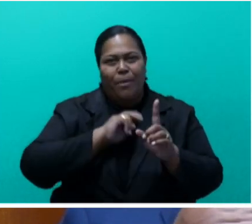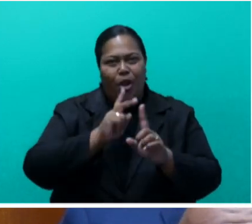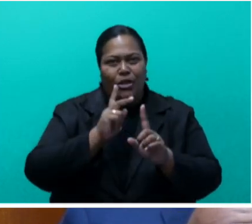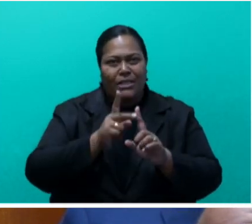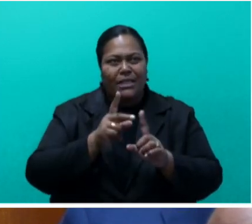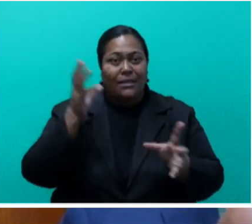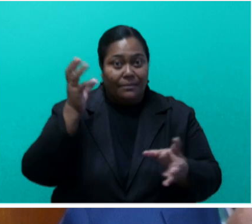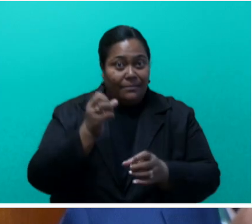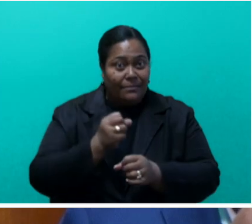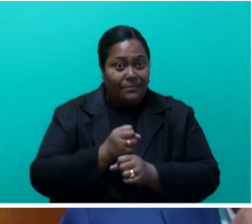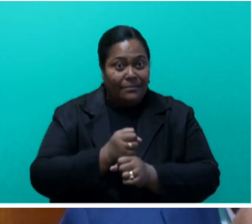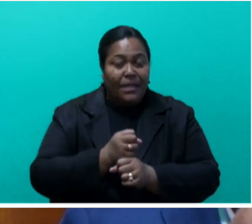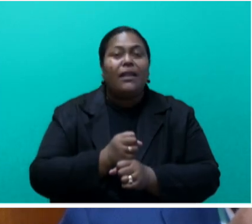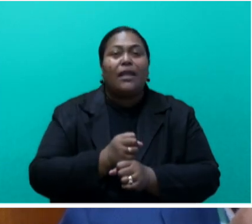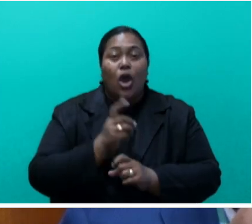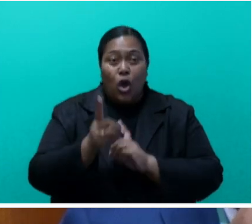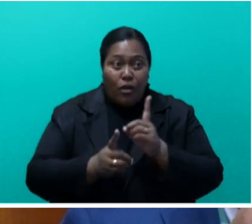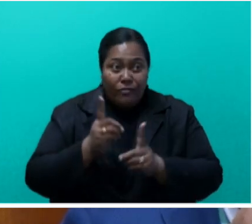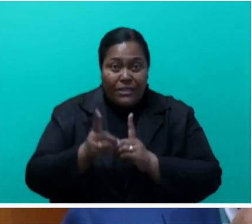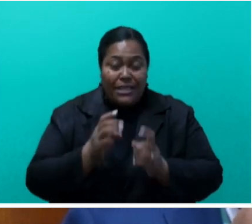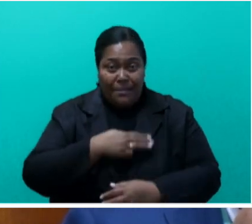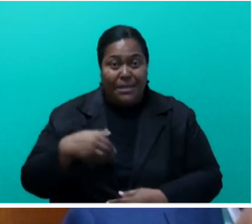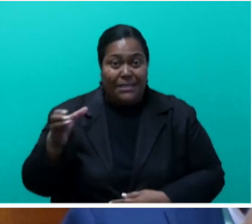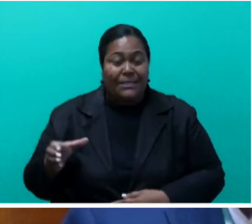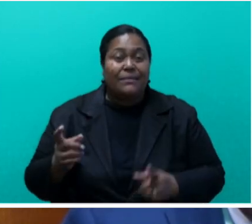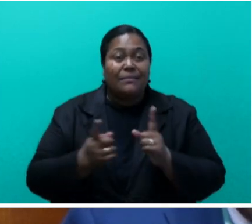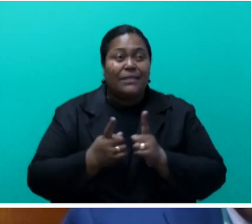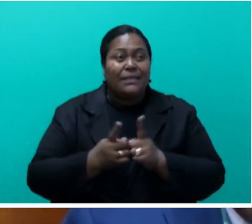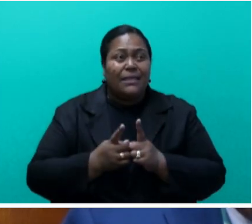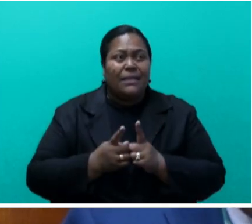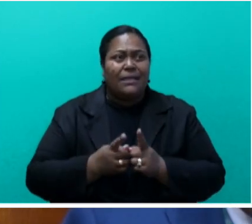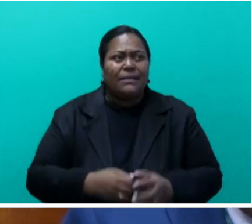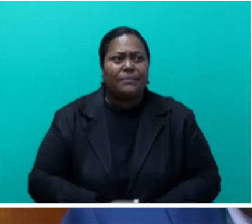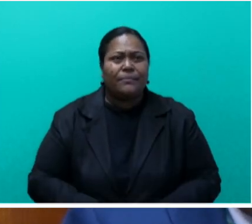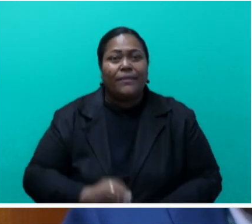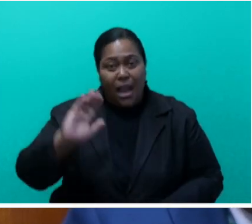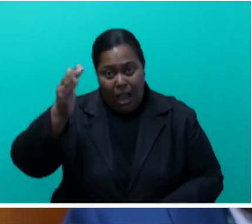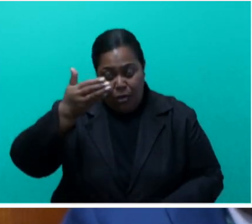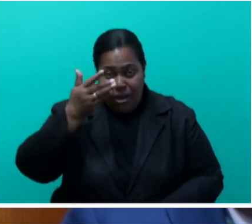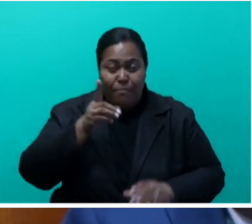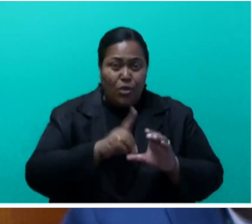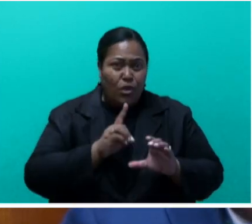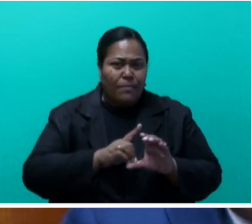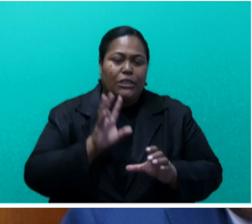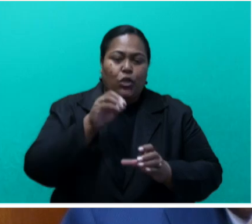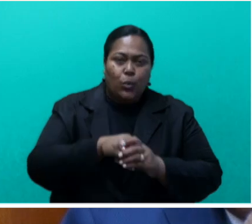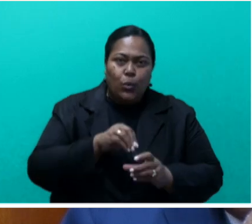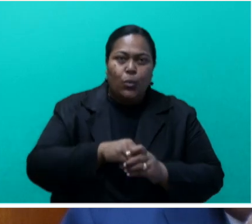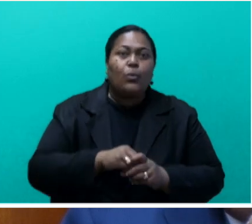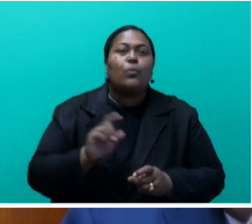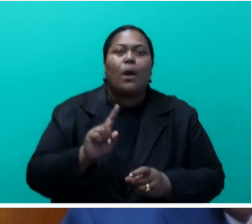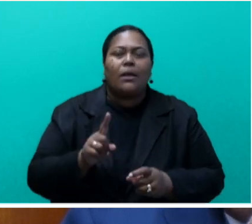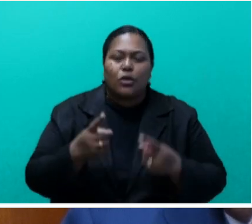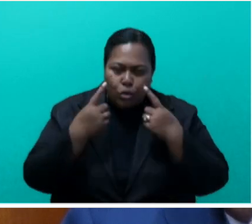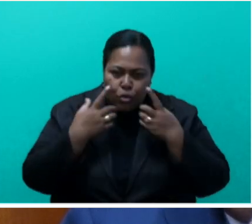concluded, Honorable Speaker, the conferences and the ministers' meetings with our comms documents that encompasses reflecting on how